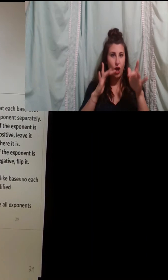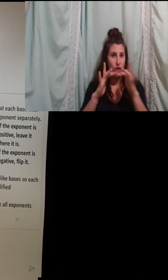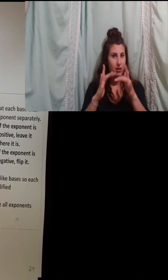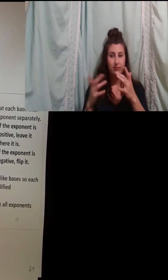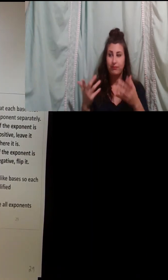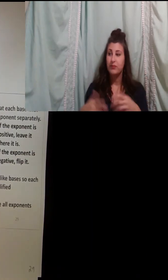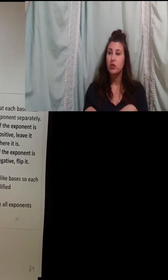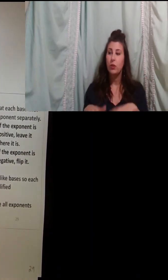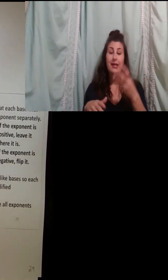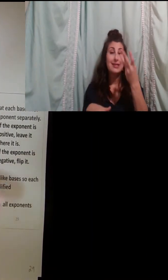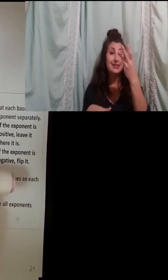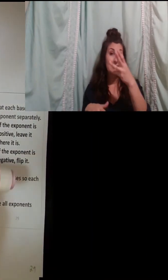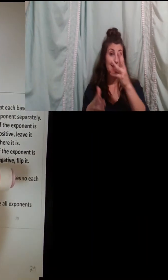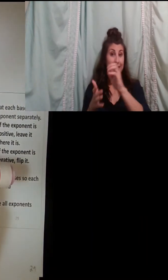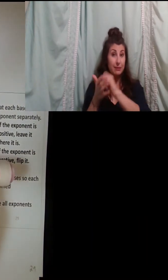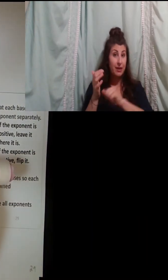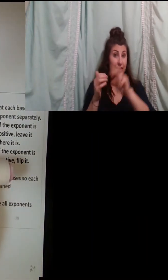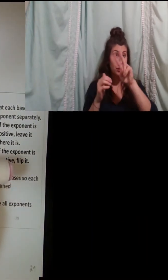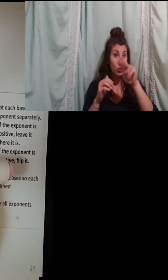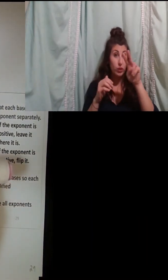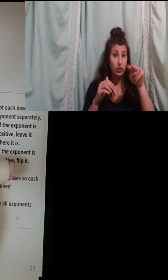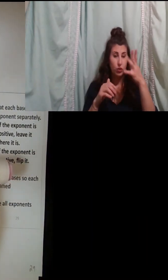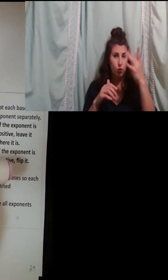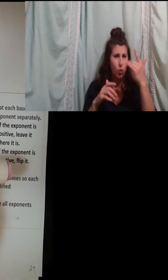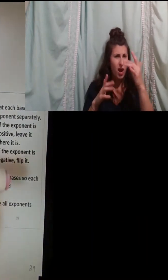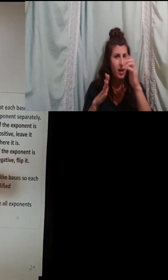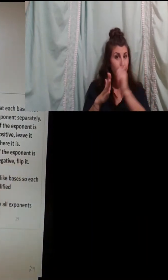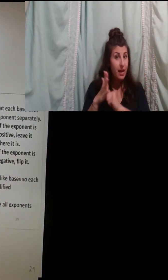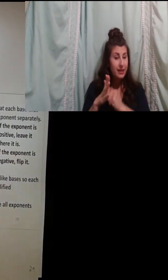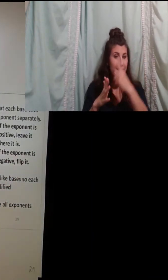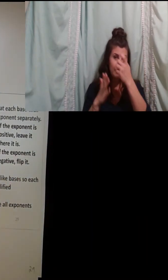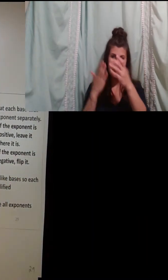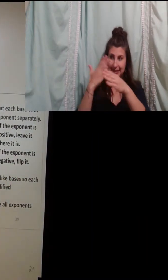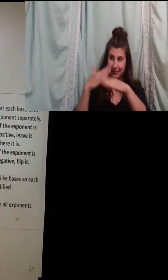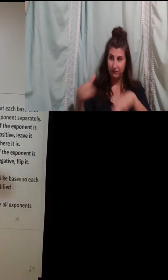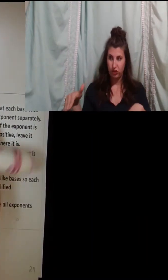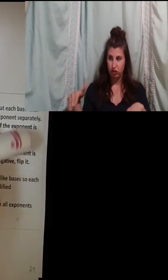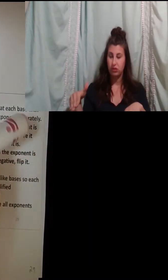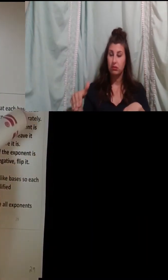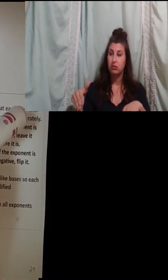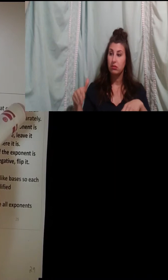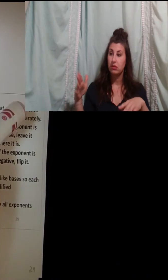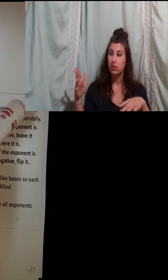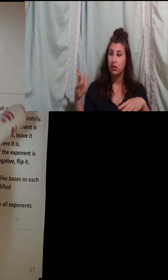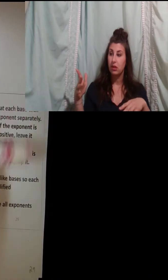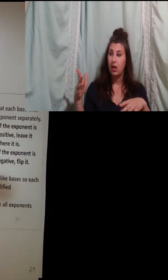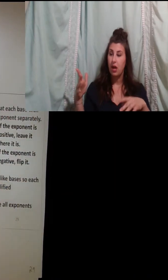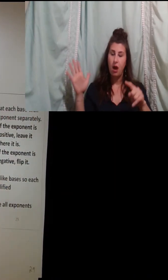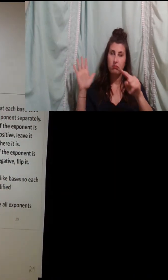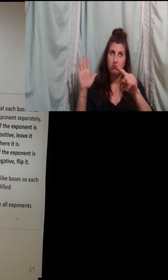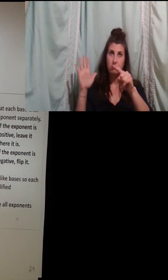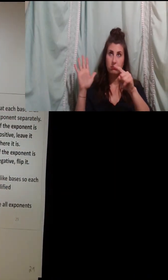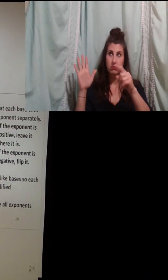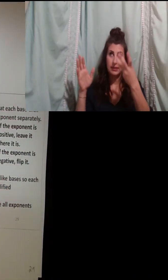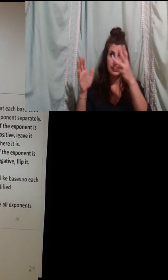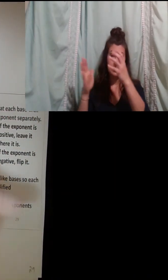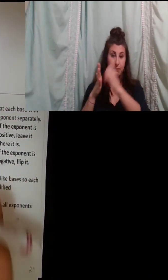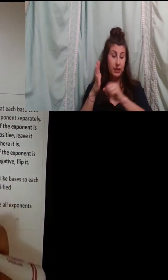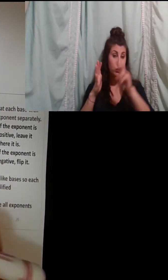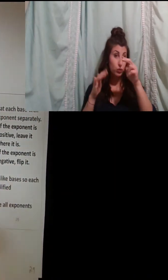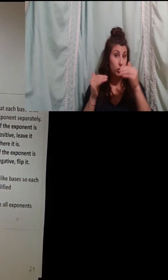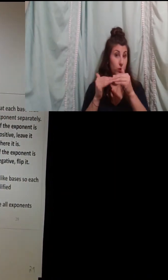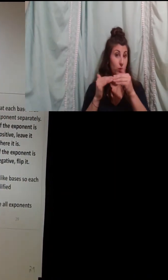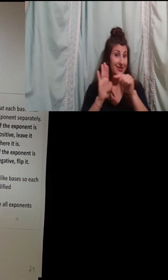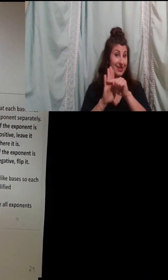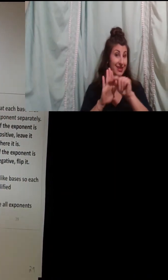be 16 minus 22, and it's minus because it's all division. Okay, so 16 minus 22, that will make negative